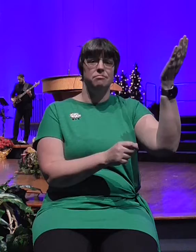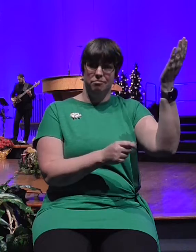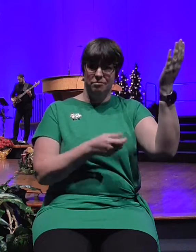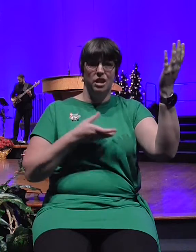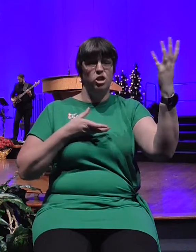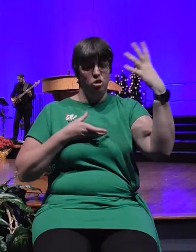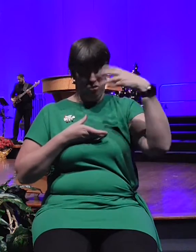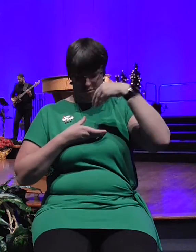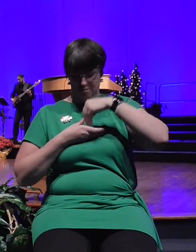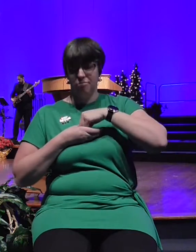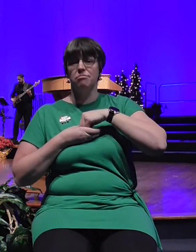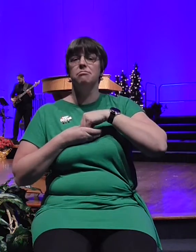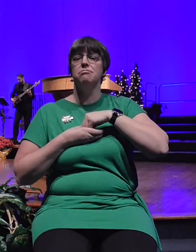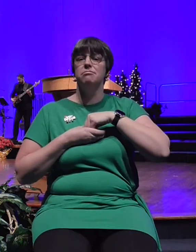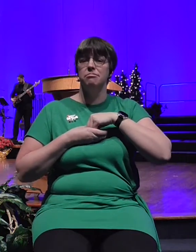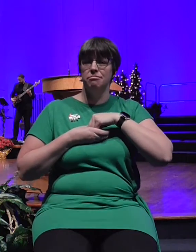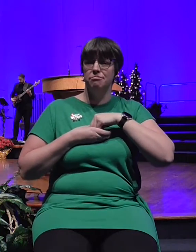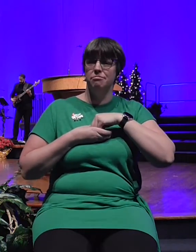Spirit in me,